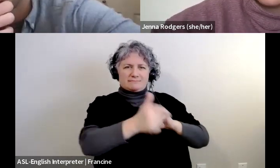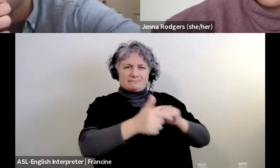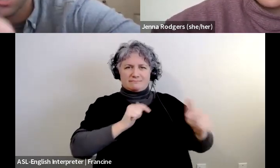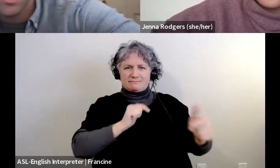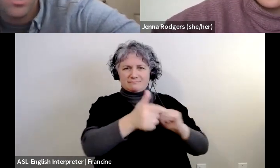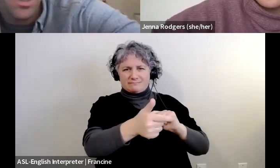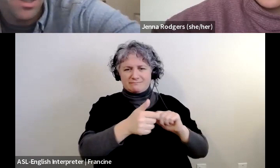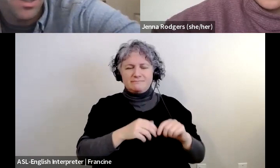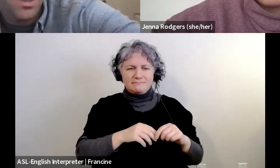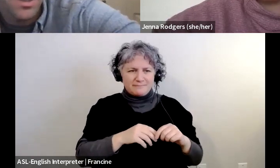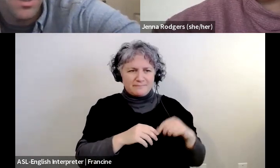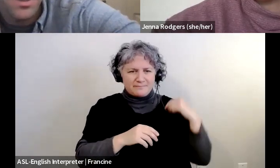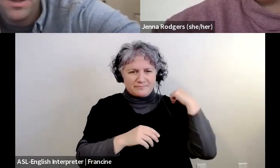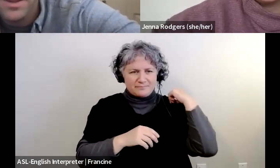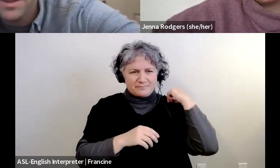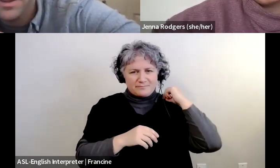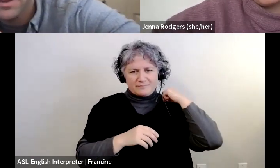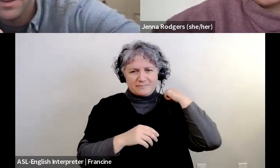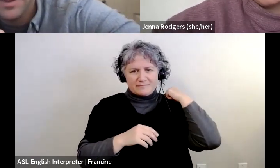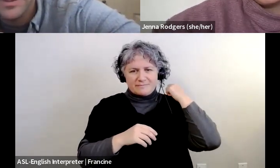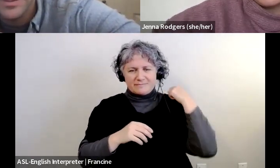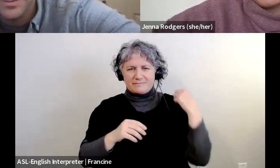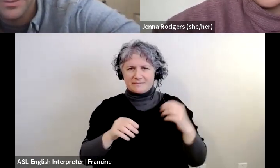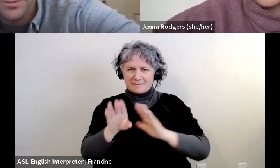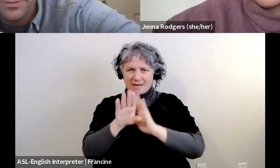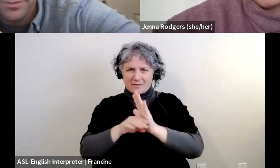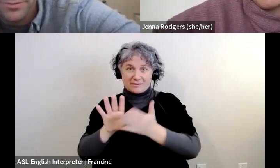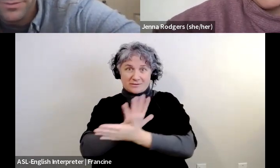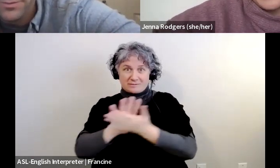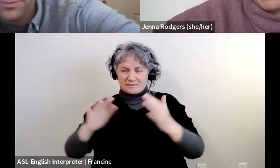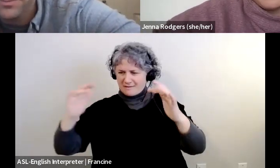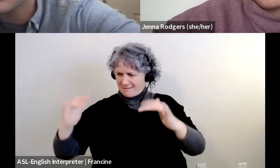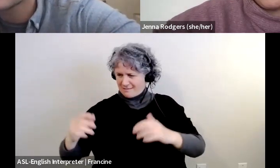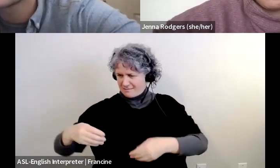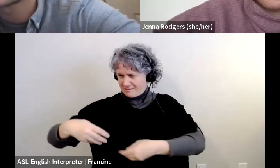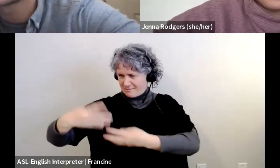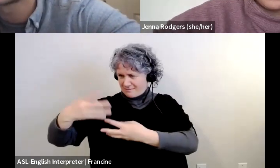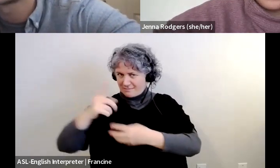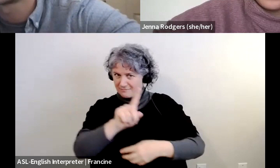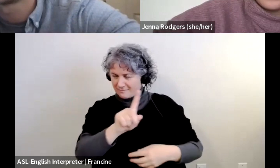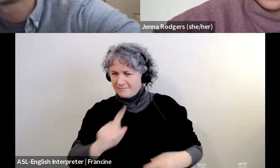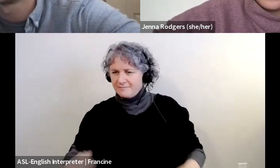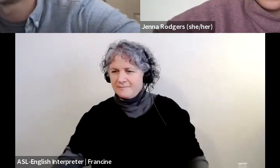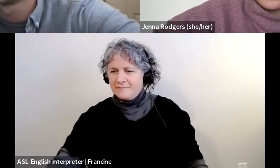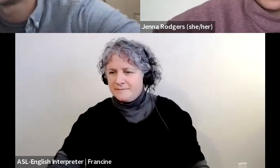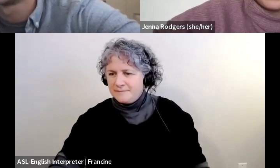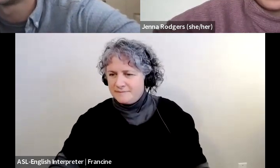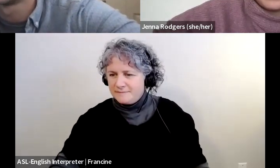And I'm just scrolling in my background document to pull it up.